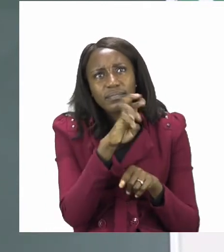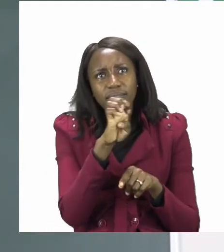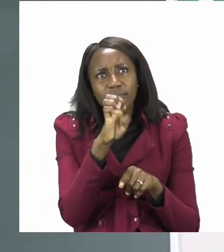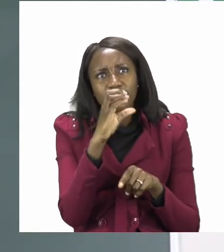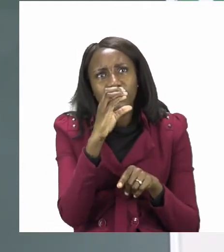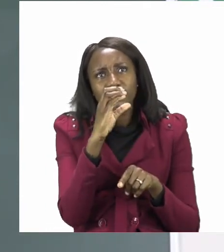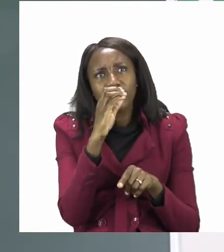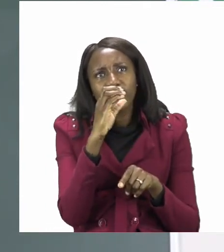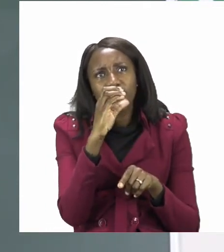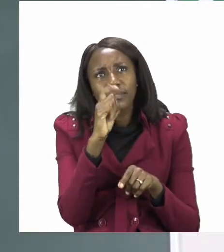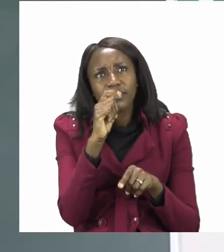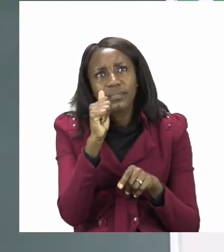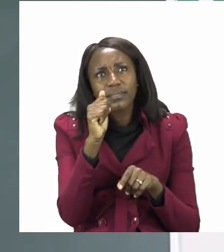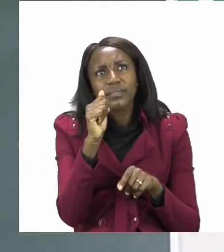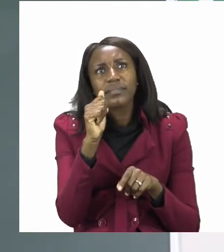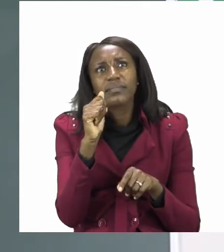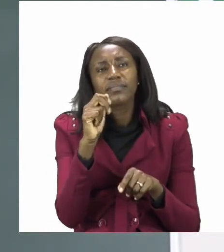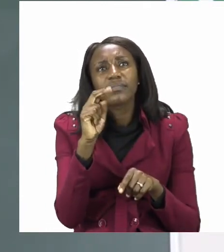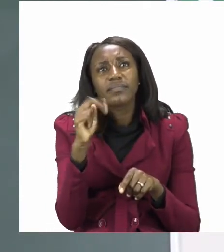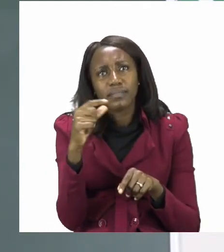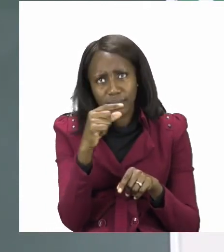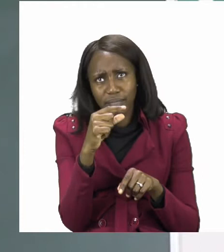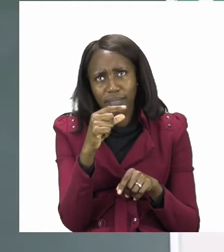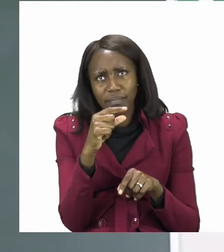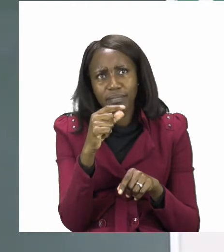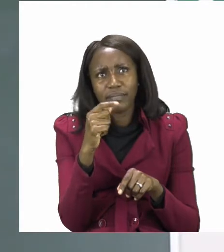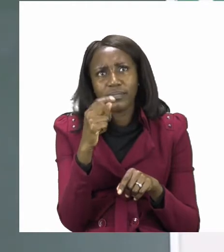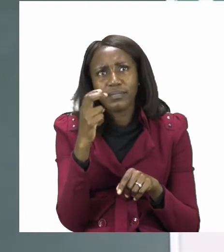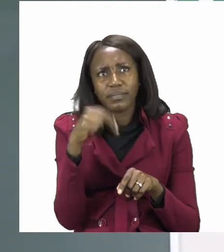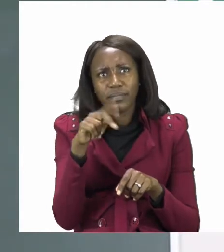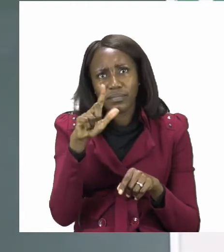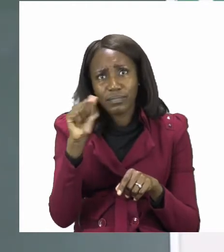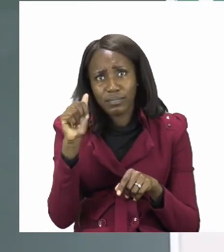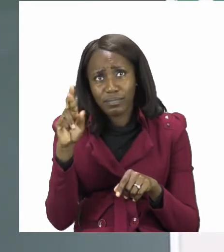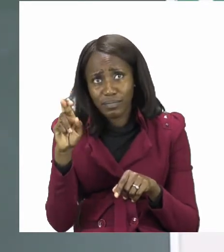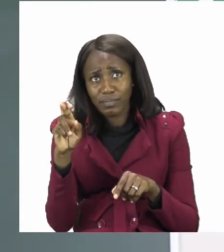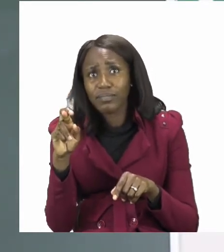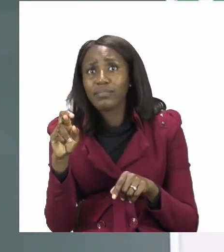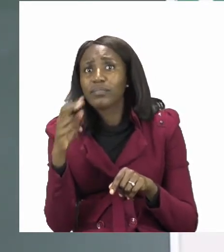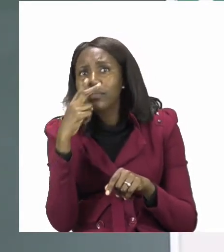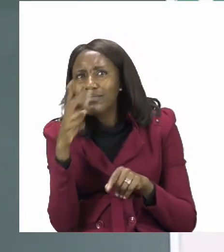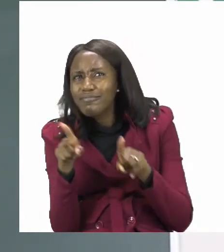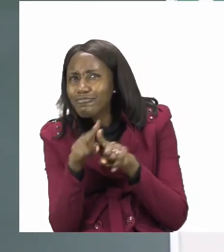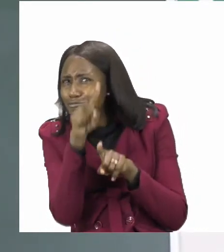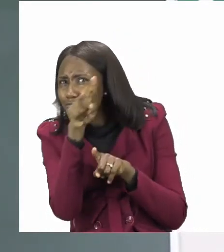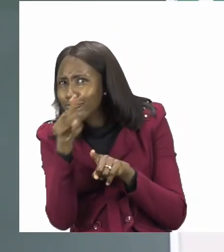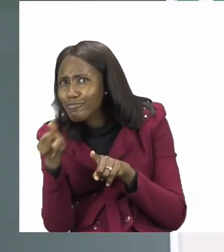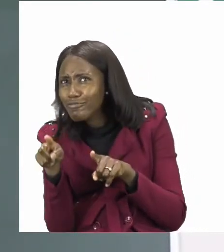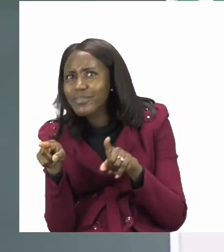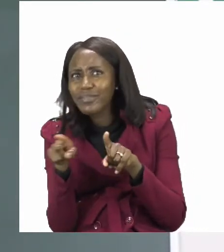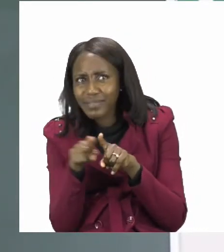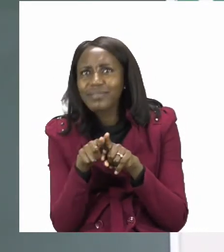rectangular. So I'm guessing that because it is a rectangular prism, its partner would be